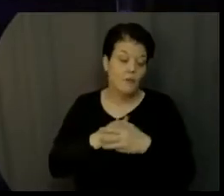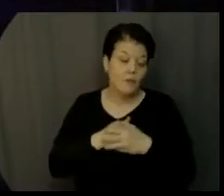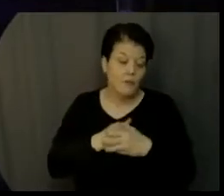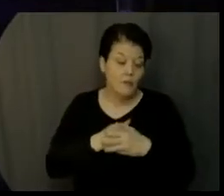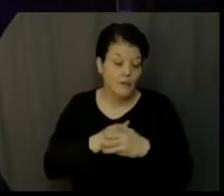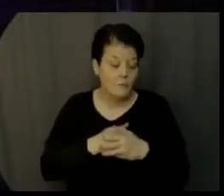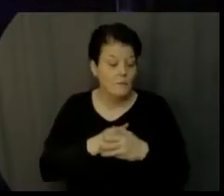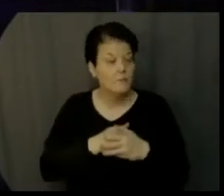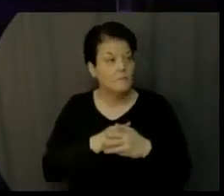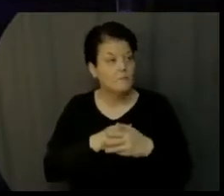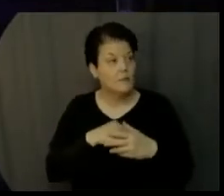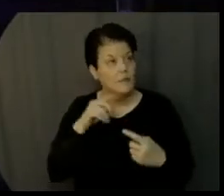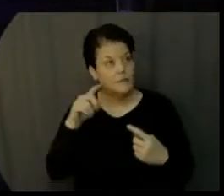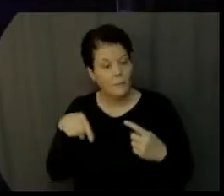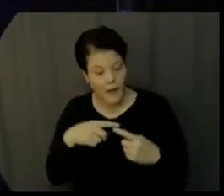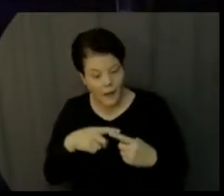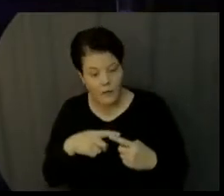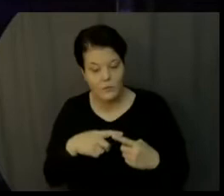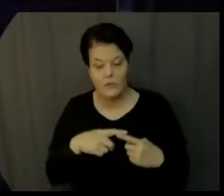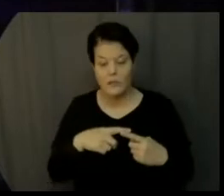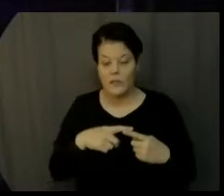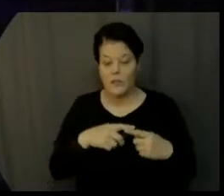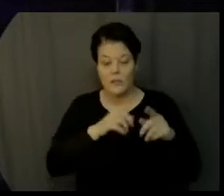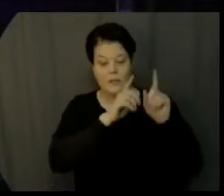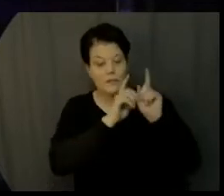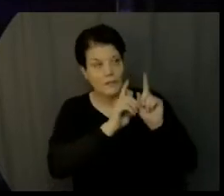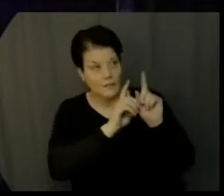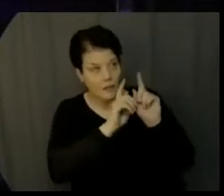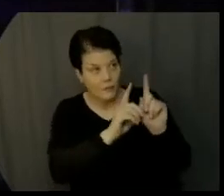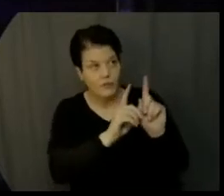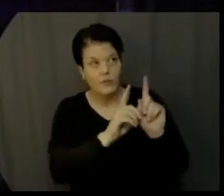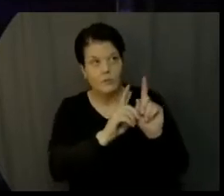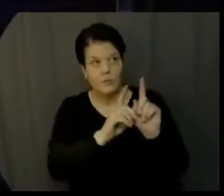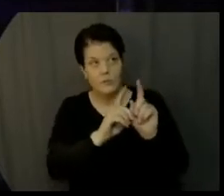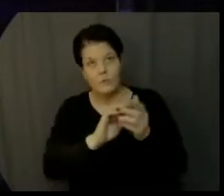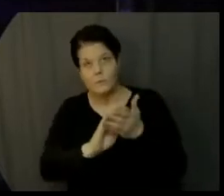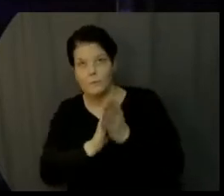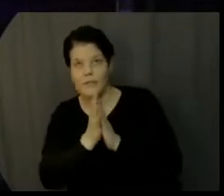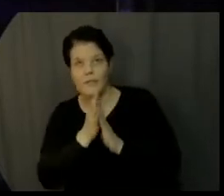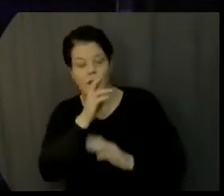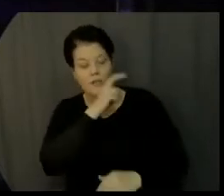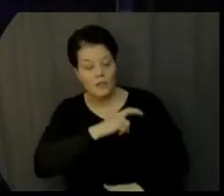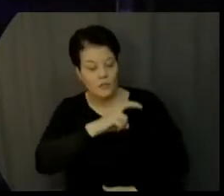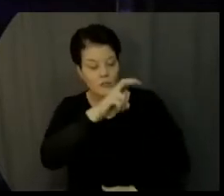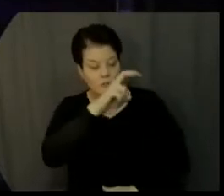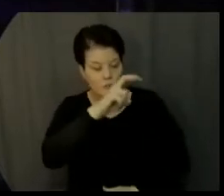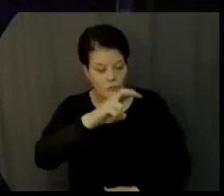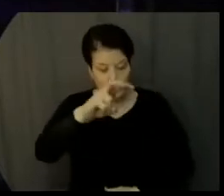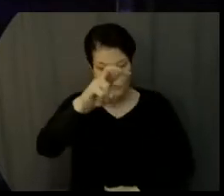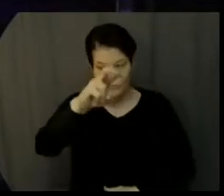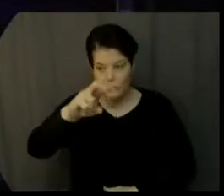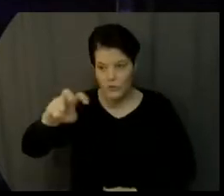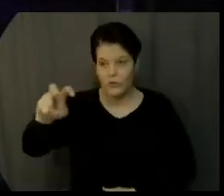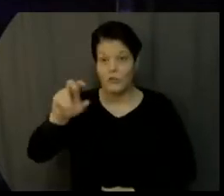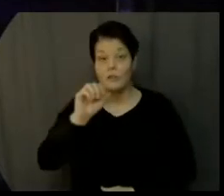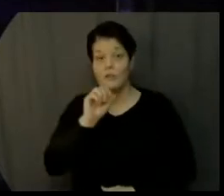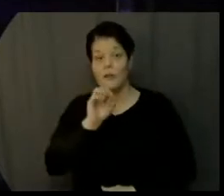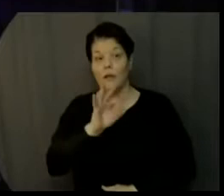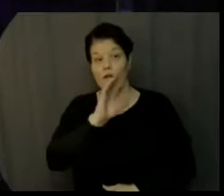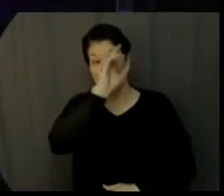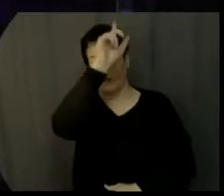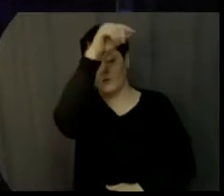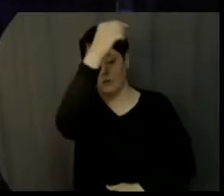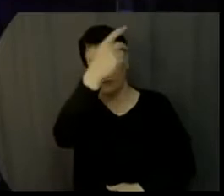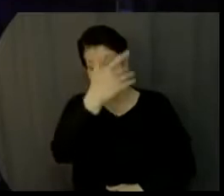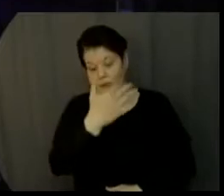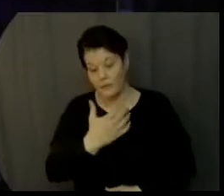prevenient grace. That prevenient grace is God reaching out to his loved ones, his children, his people. And we are told